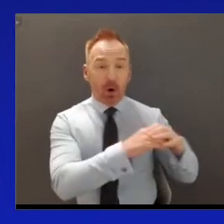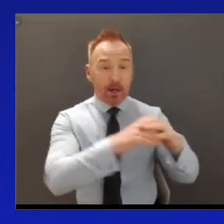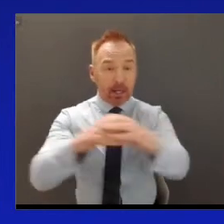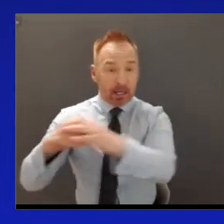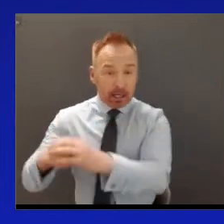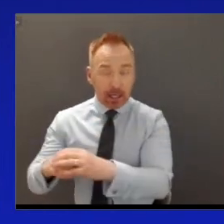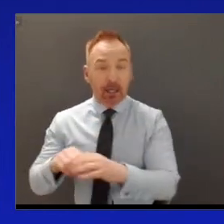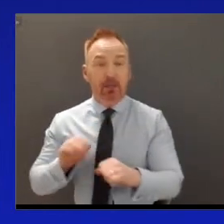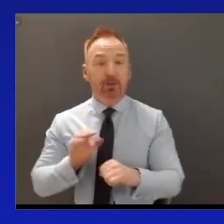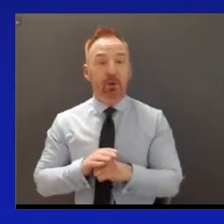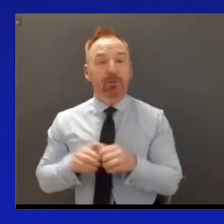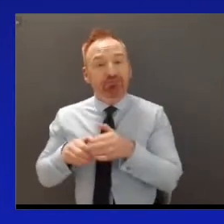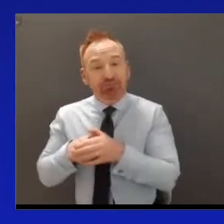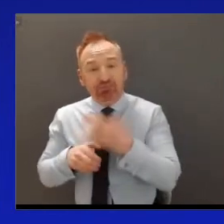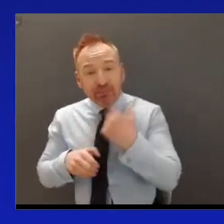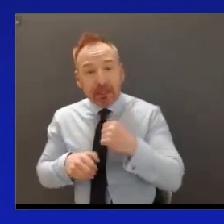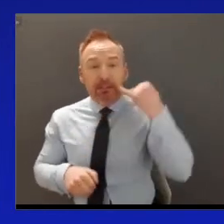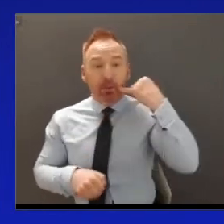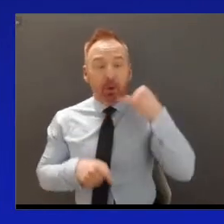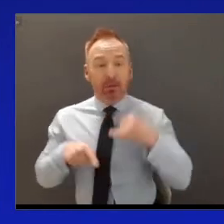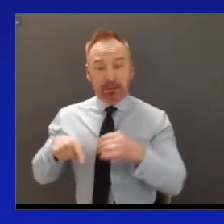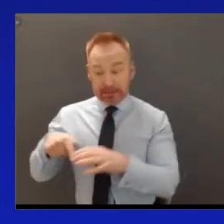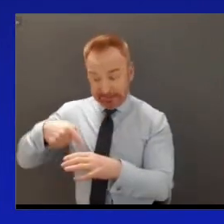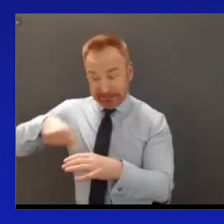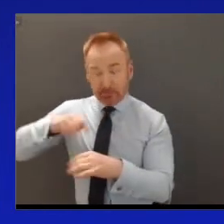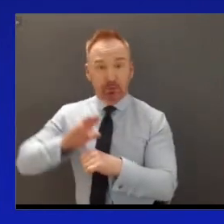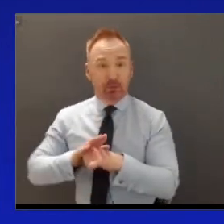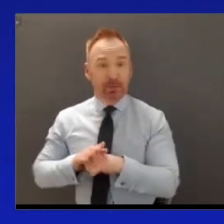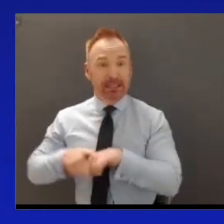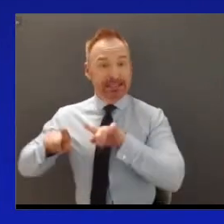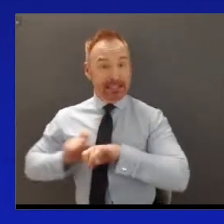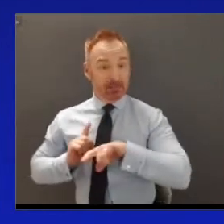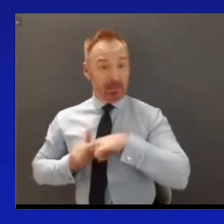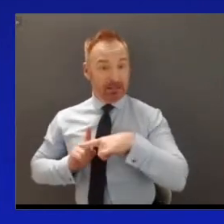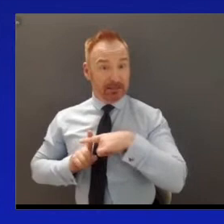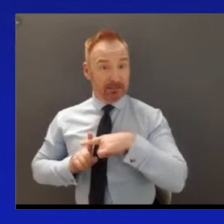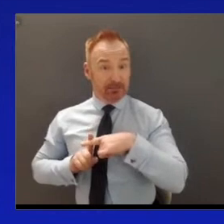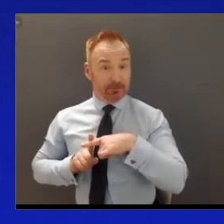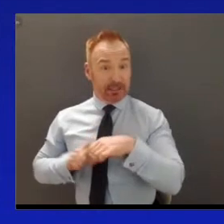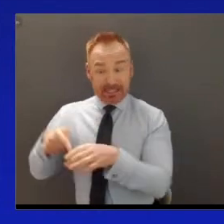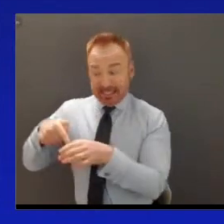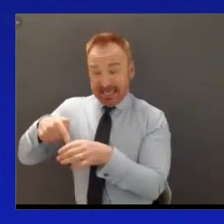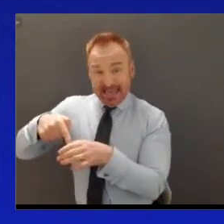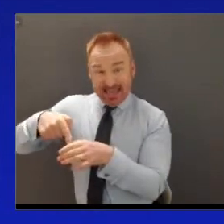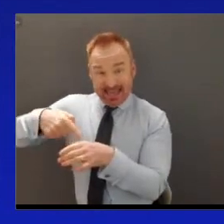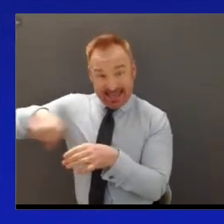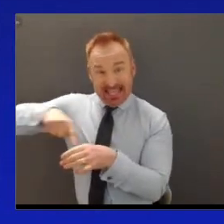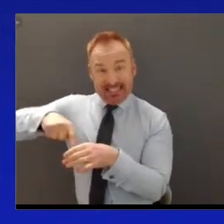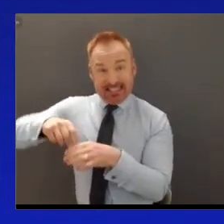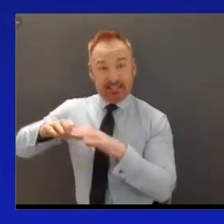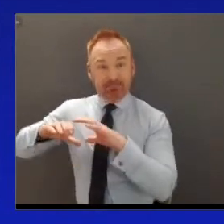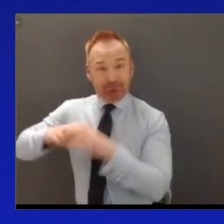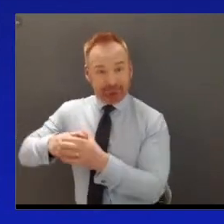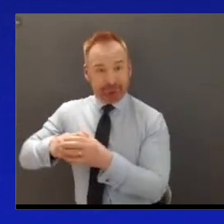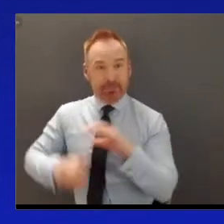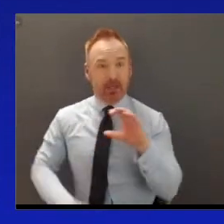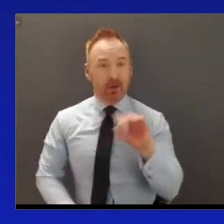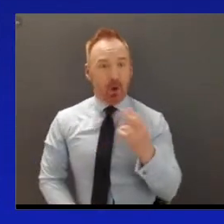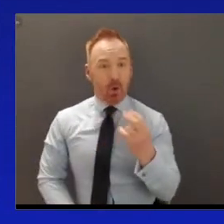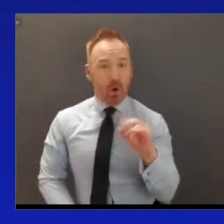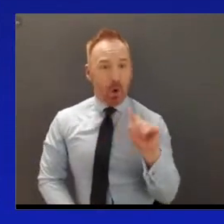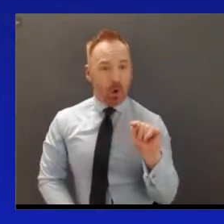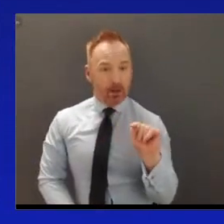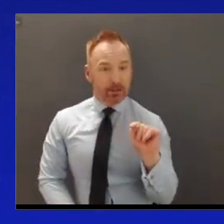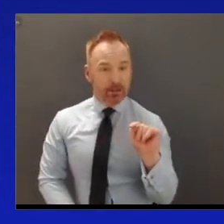that if there is somebody who tests positive, we only need to follow up with those who are in that cohort to ask